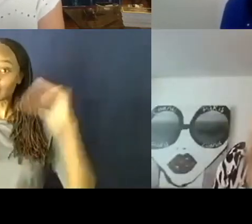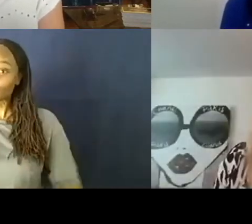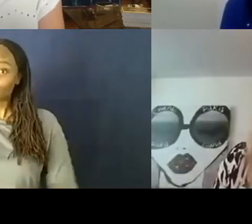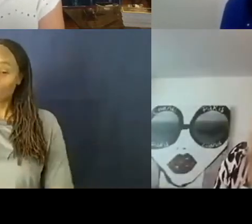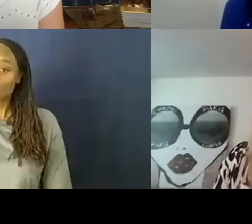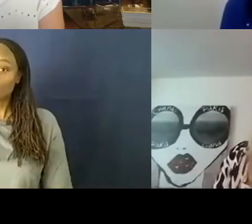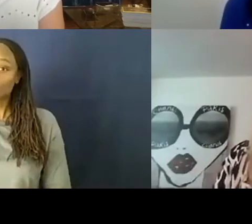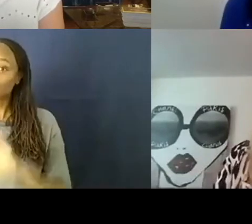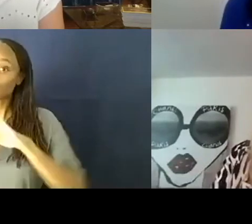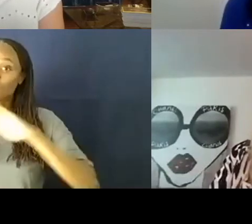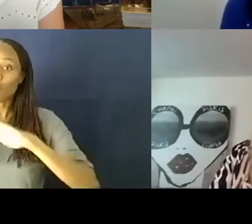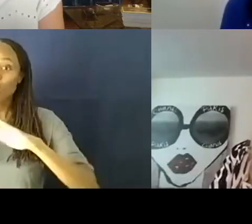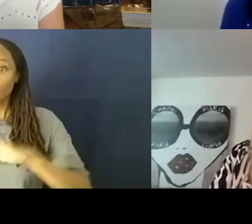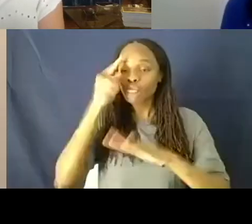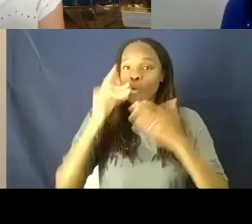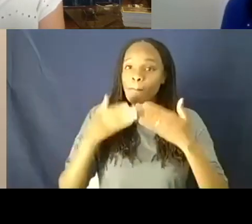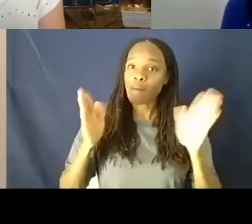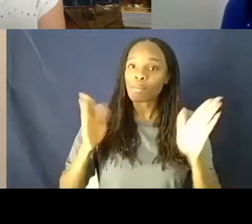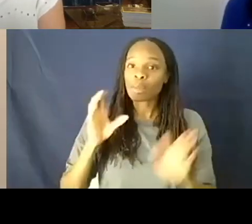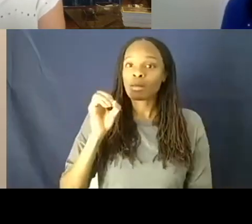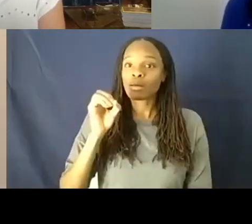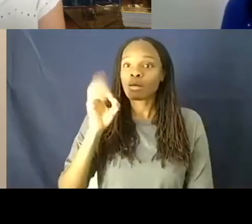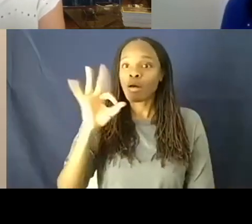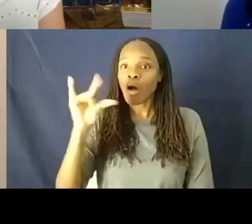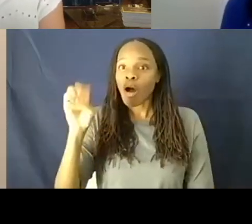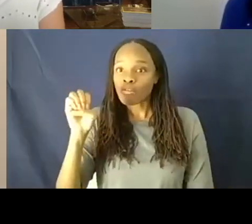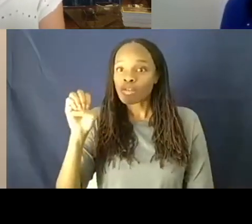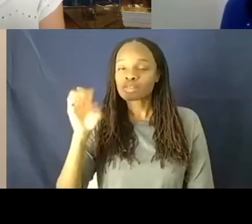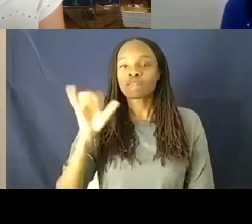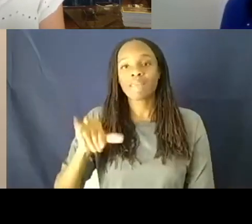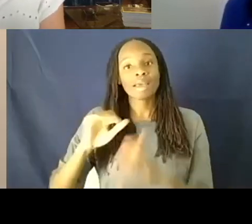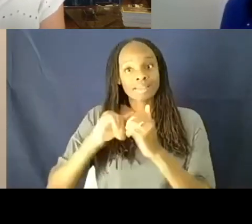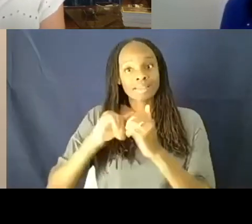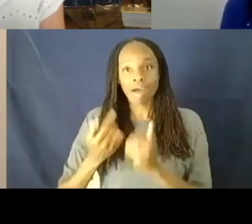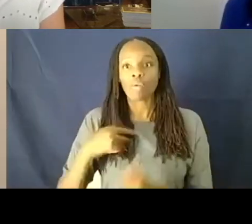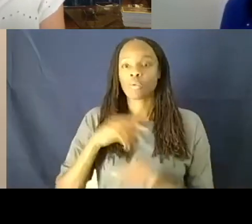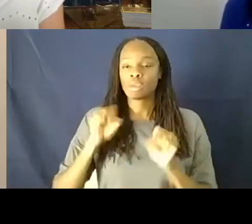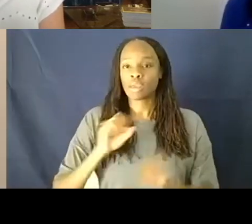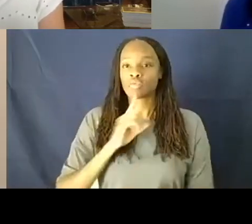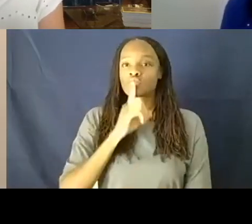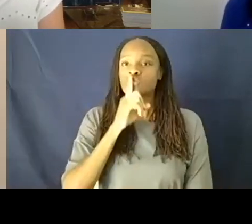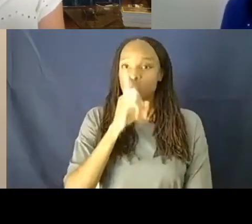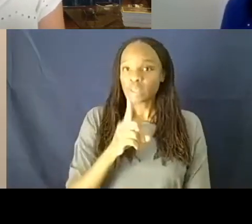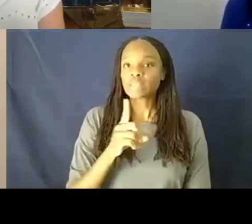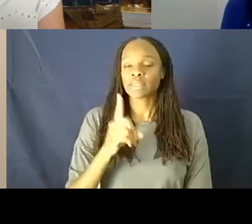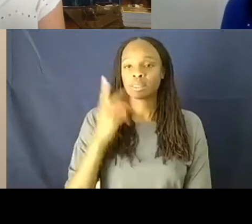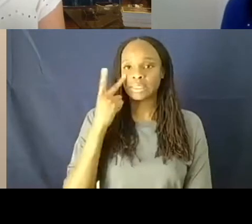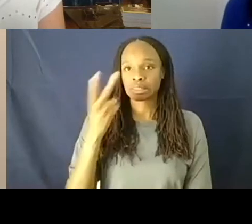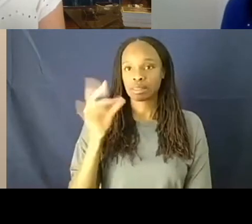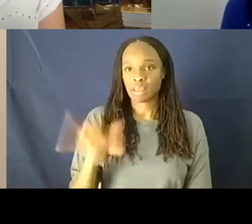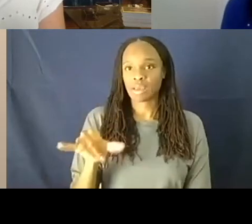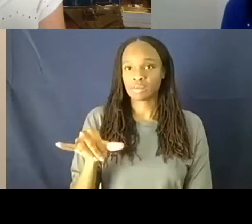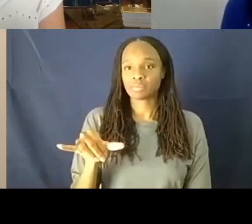office, that is how we're really going to see that